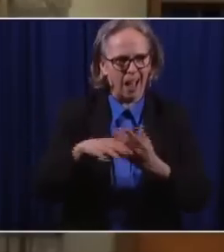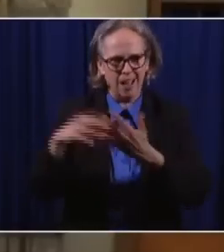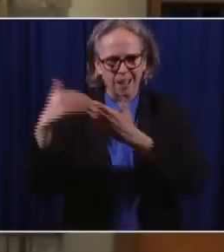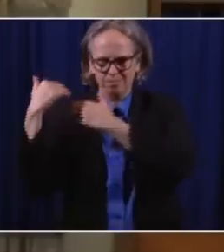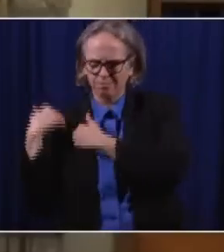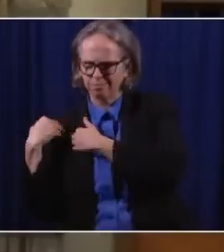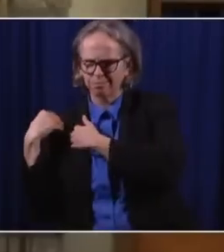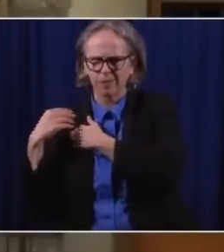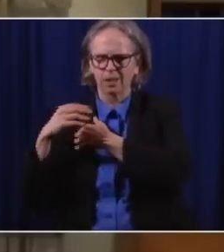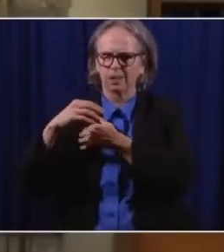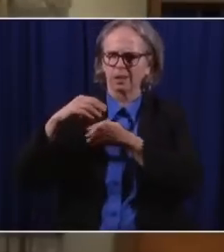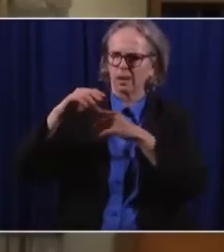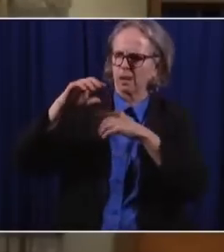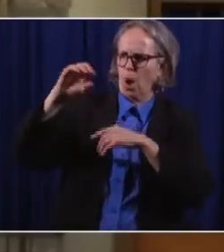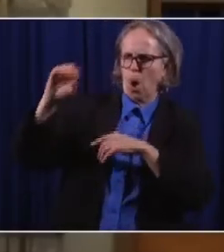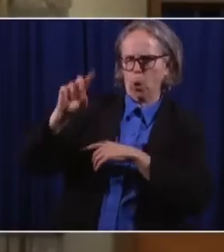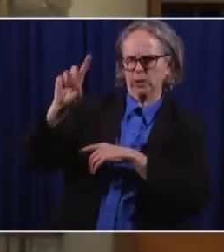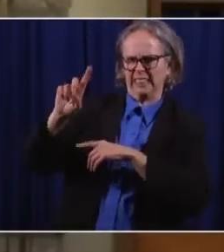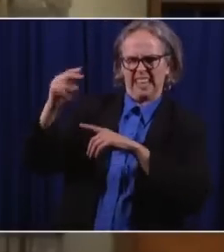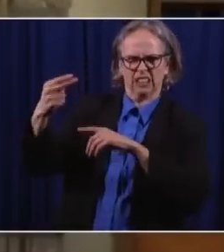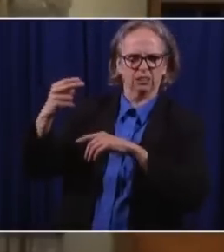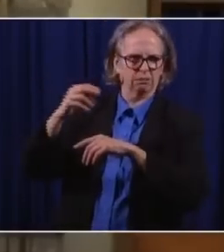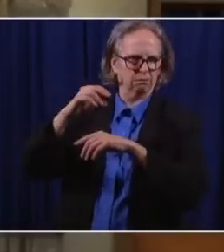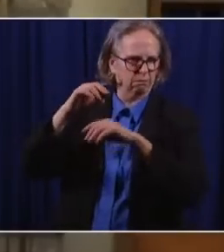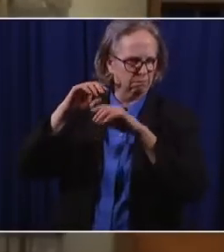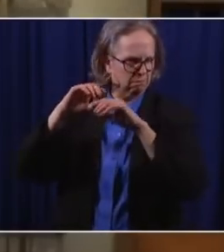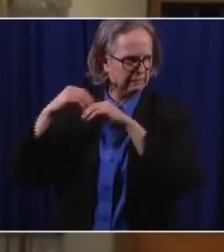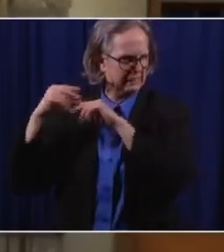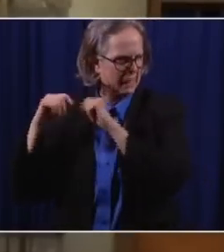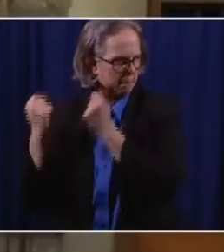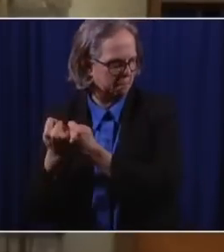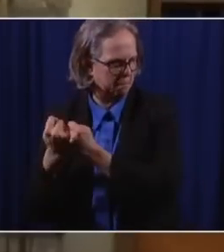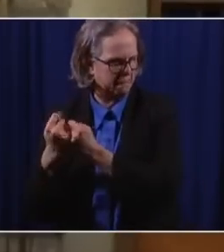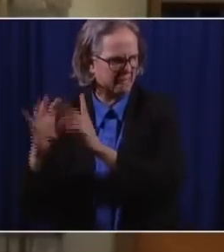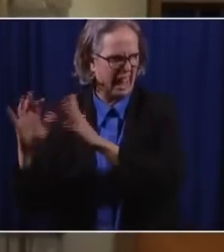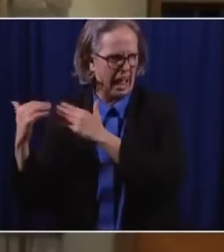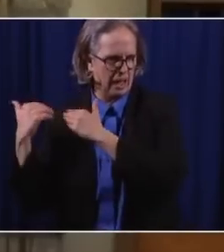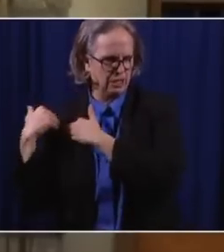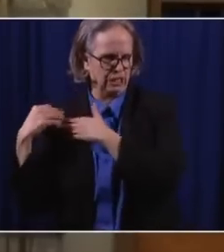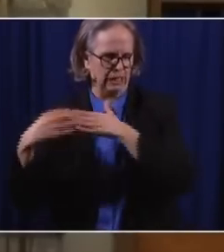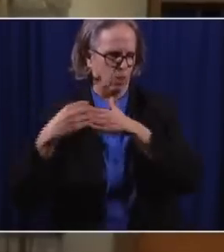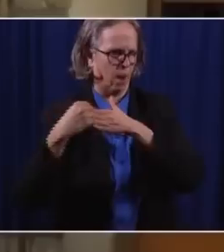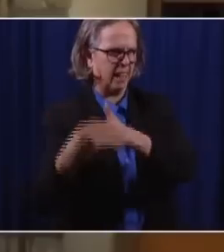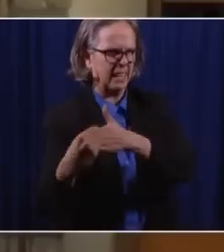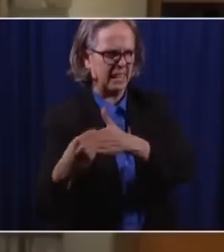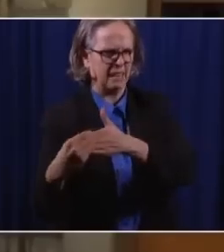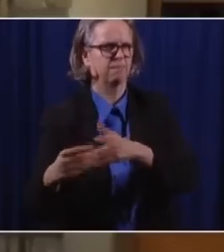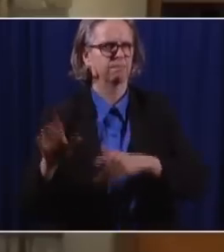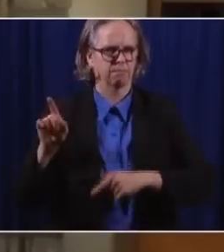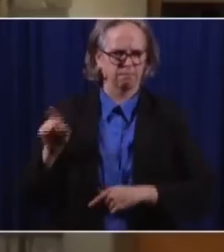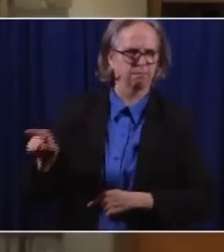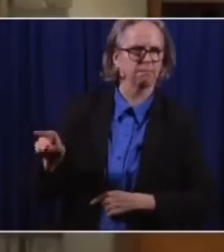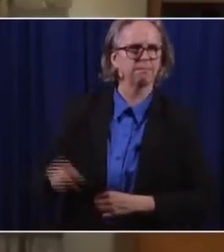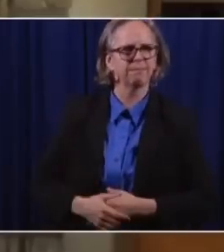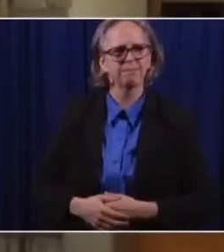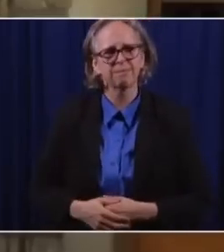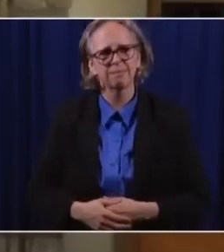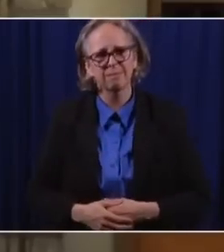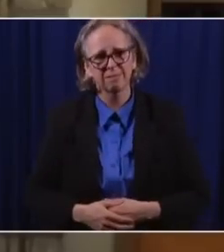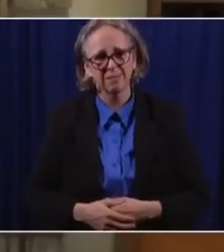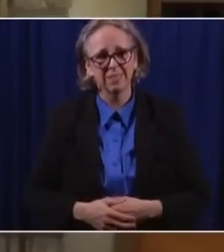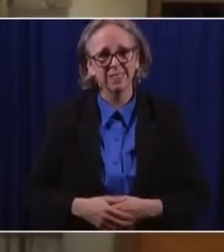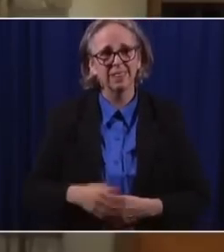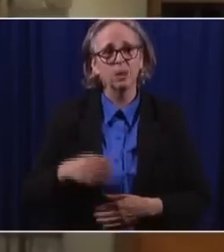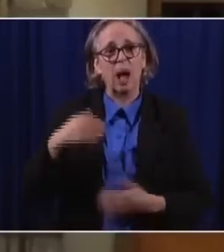team is critical and remains critical. In addition to Dr. Vanderhoff, Director McLeod